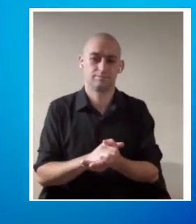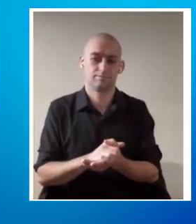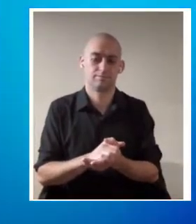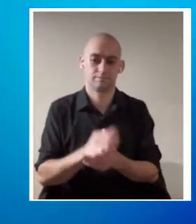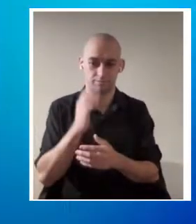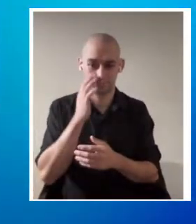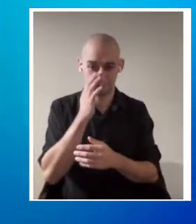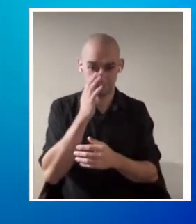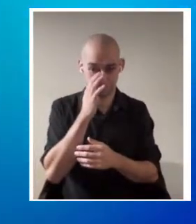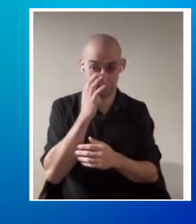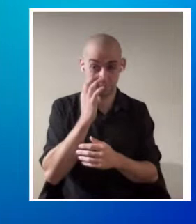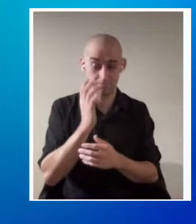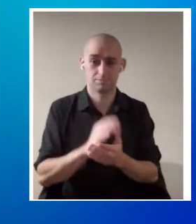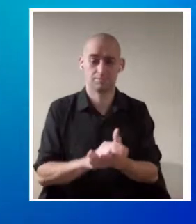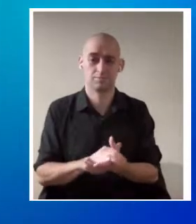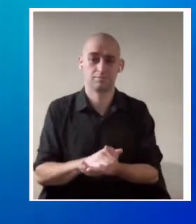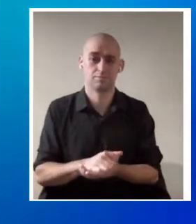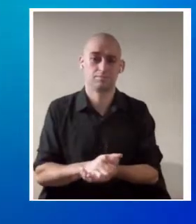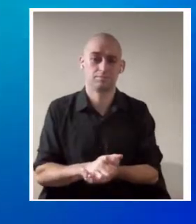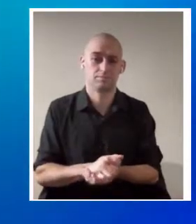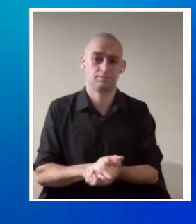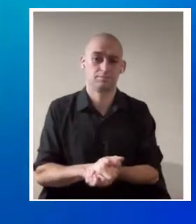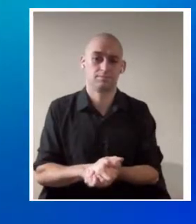Okay, it's time for another raffle poll.